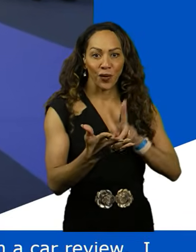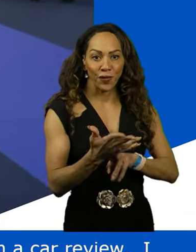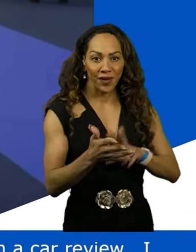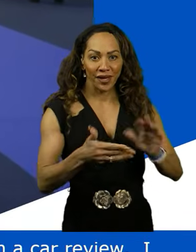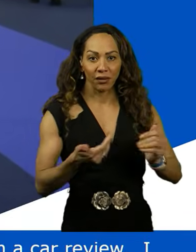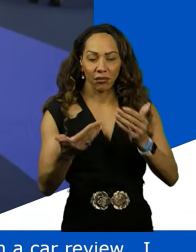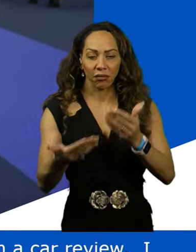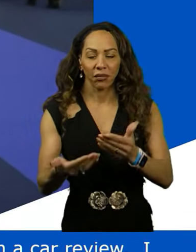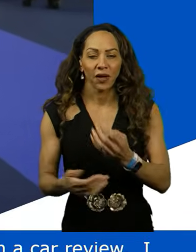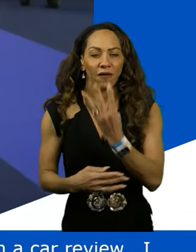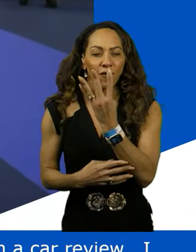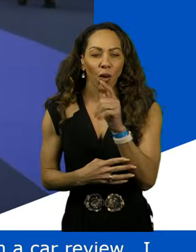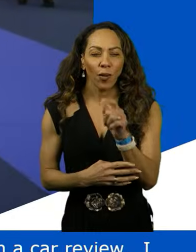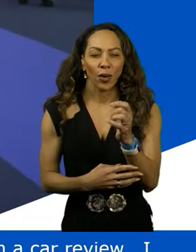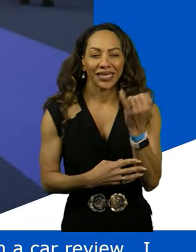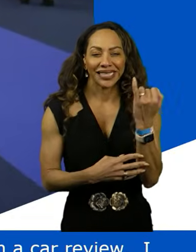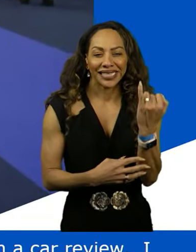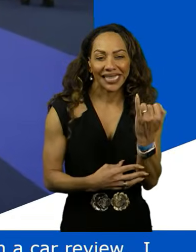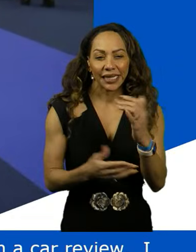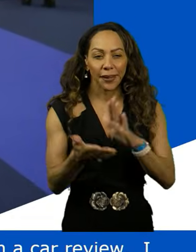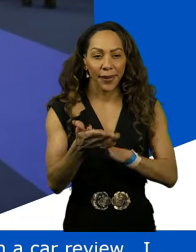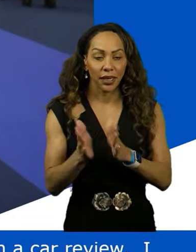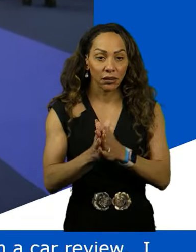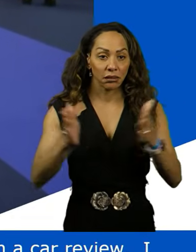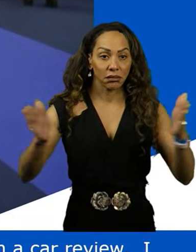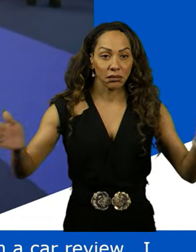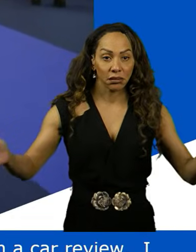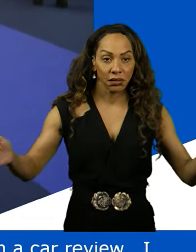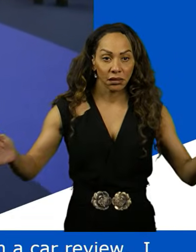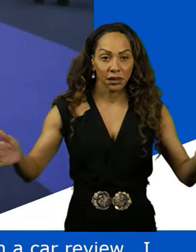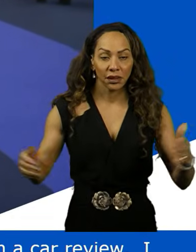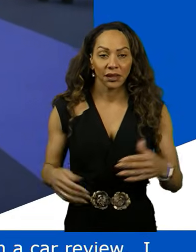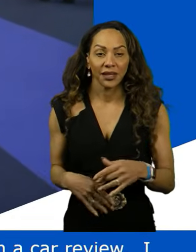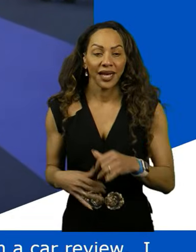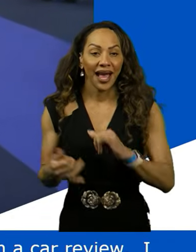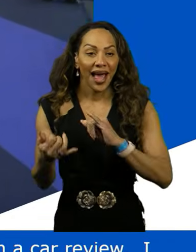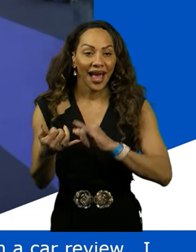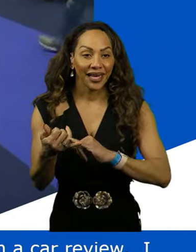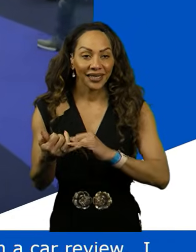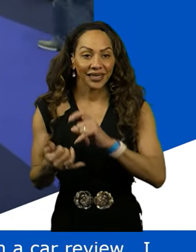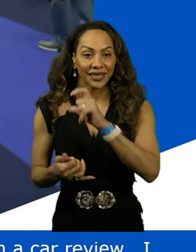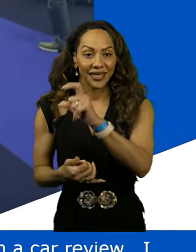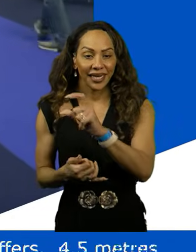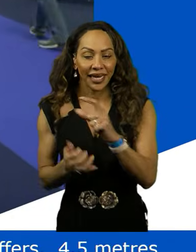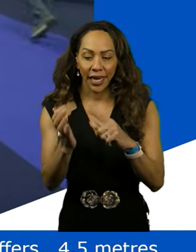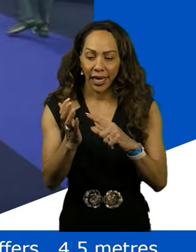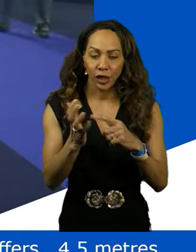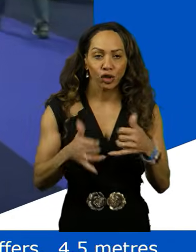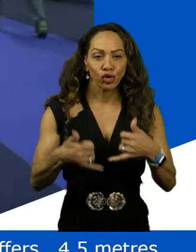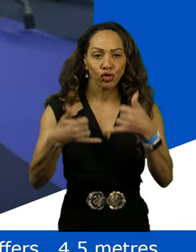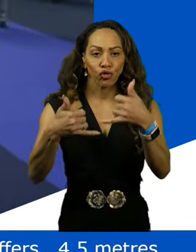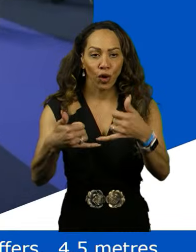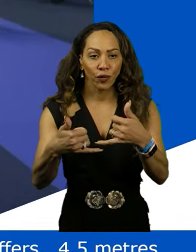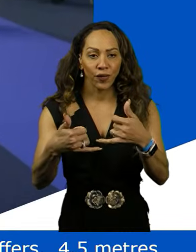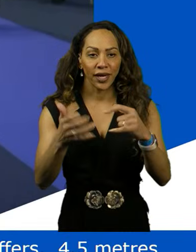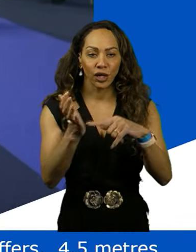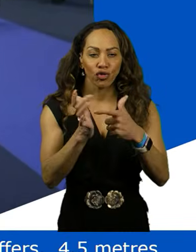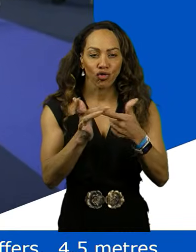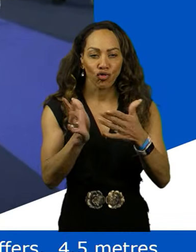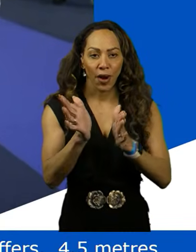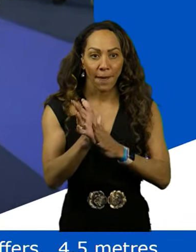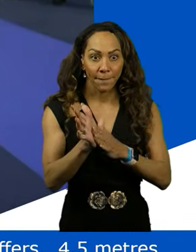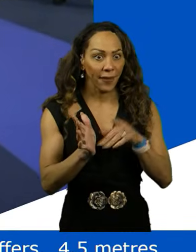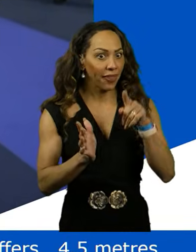around 4.65 metres long and it's offered in SE and Trophy trim. Here on the Motability Scheme, Trophy is by far the most